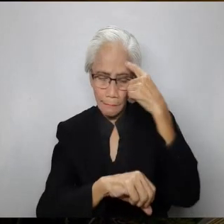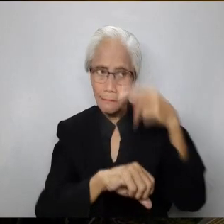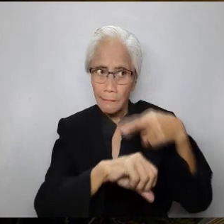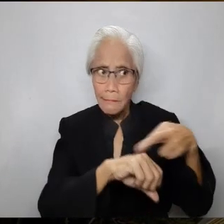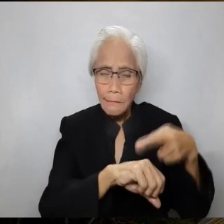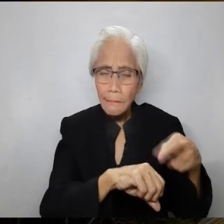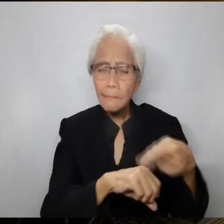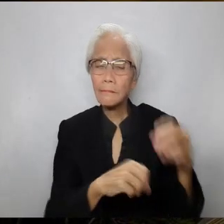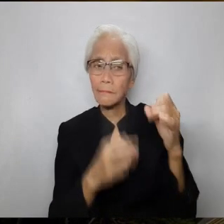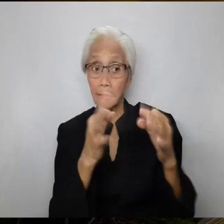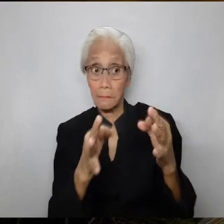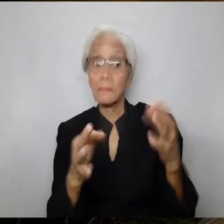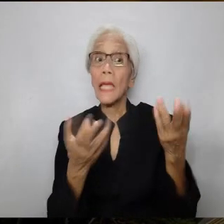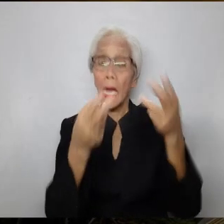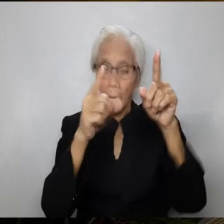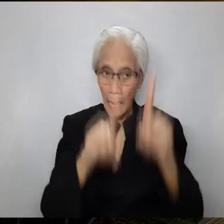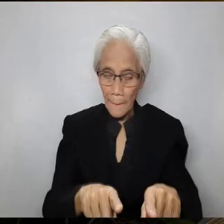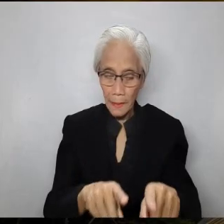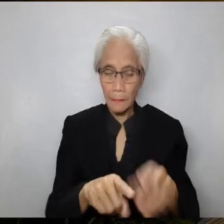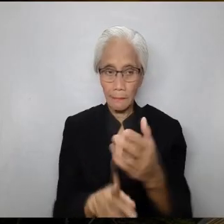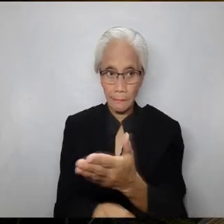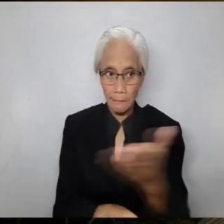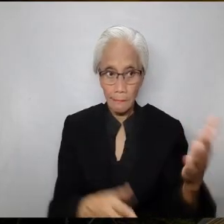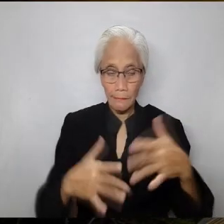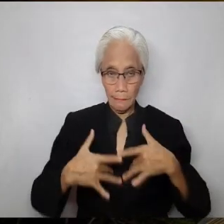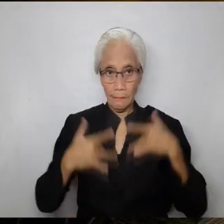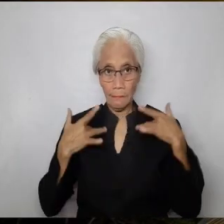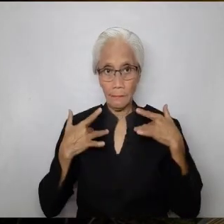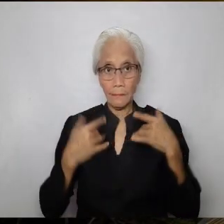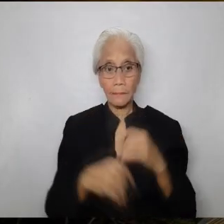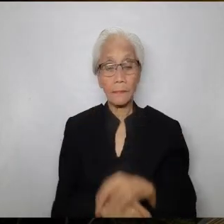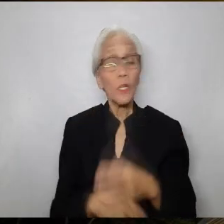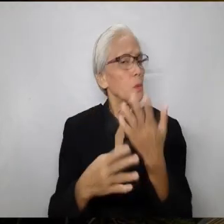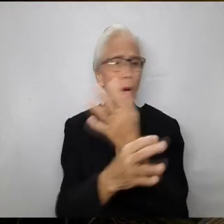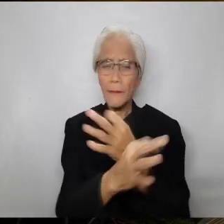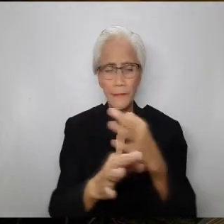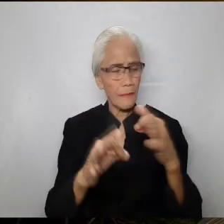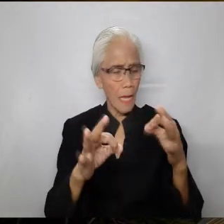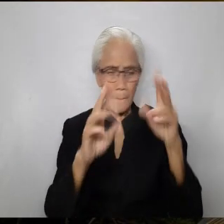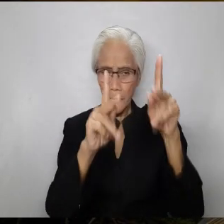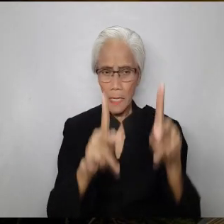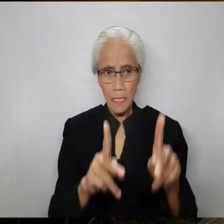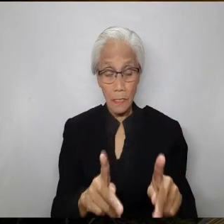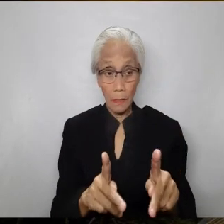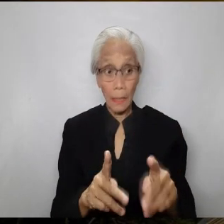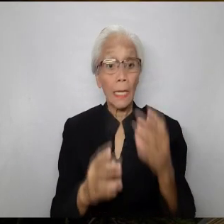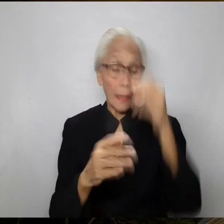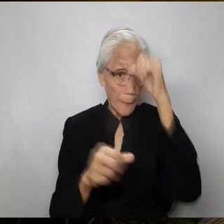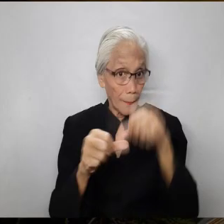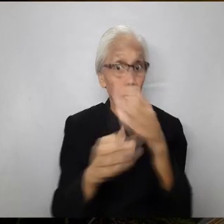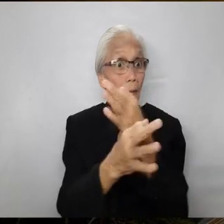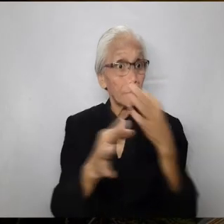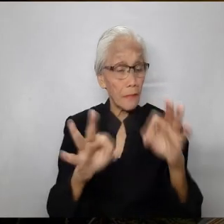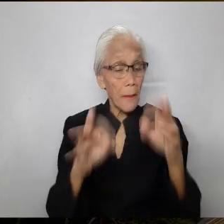in person in the soonest possible time should you reach this kind of crossroad in your life.